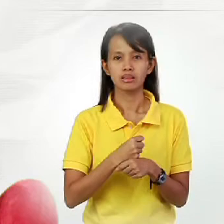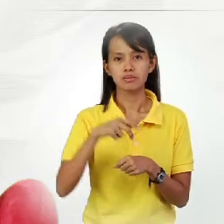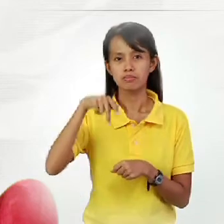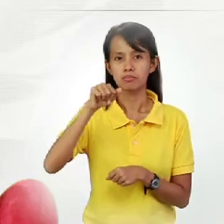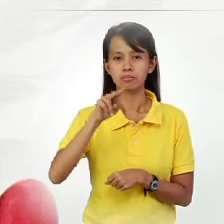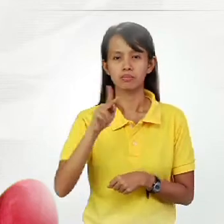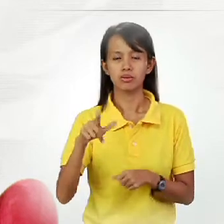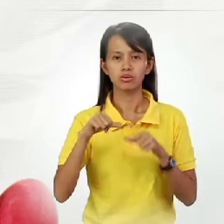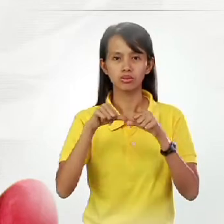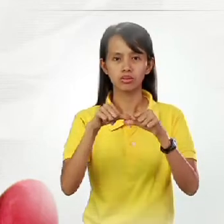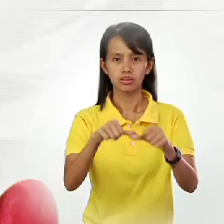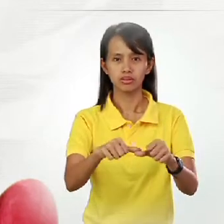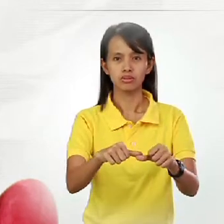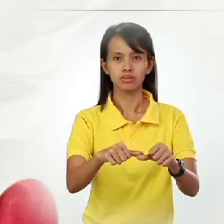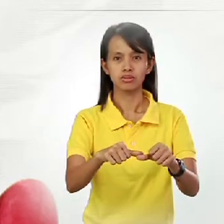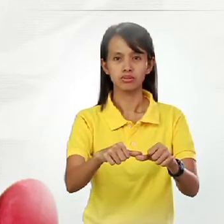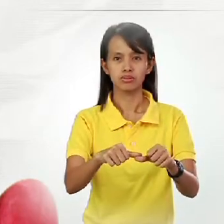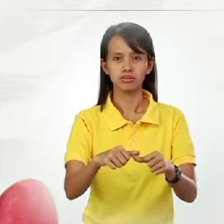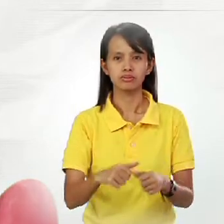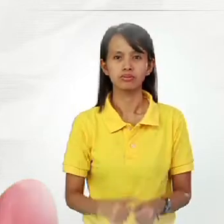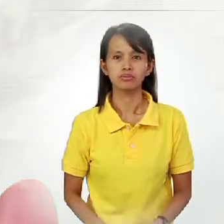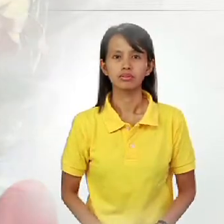made St. Paul continue?